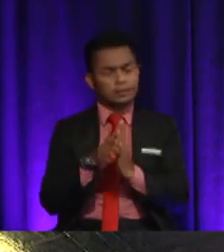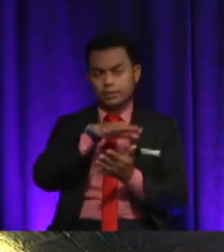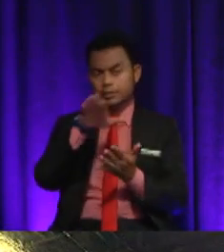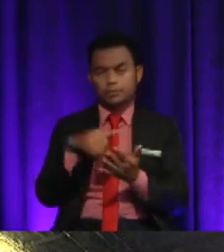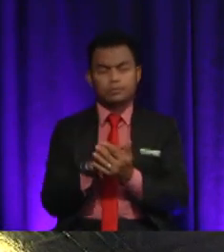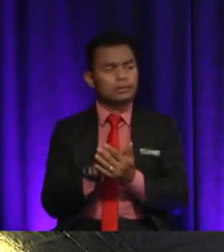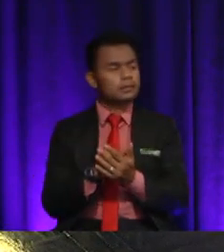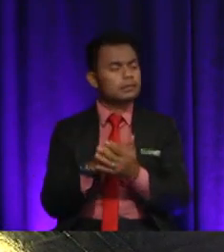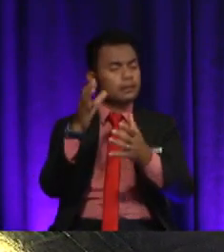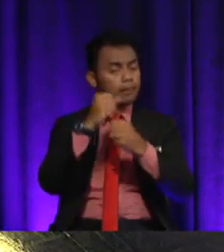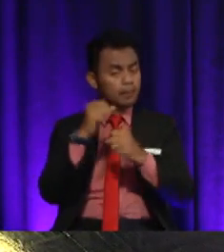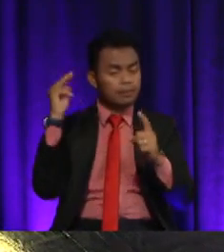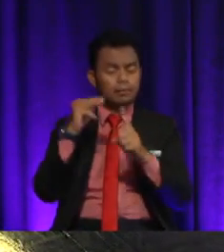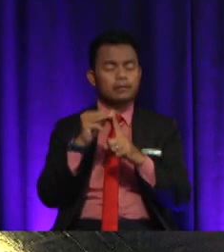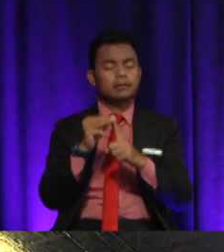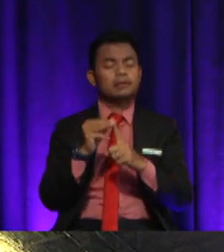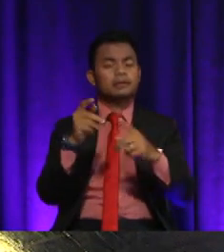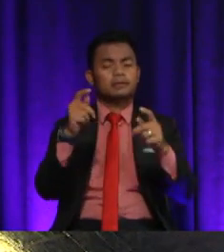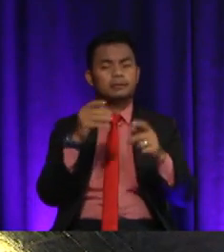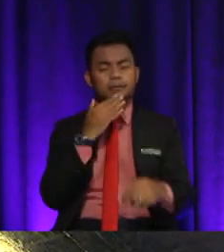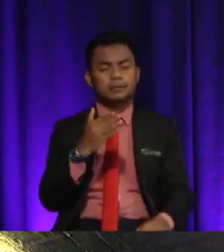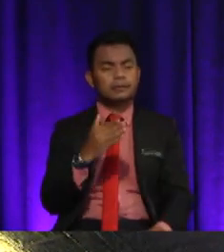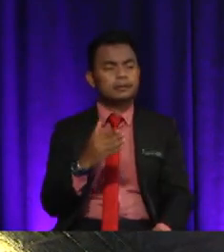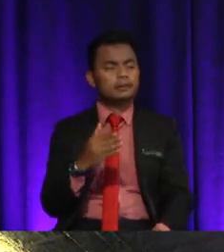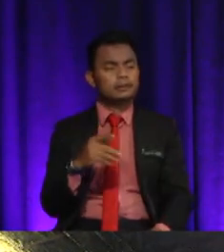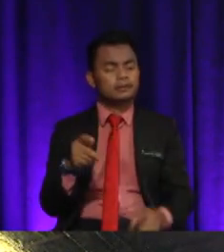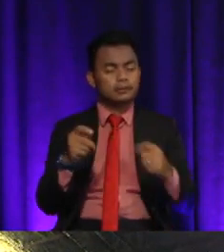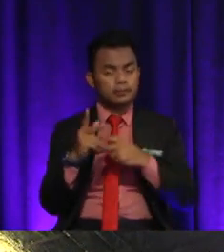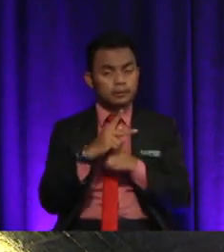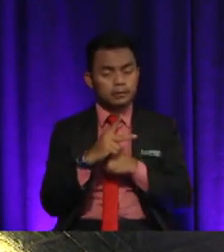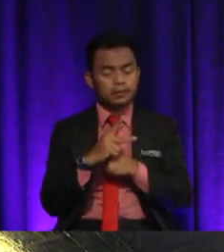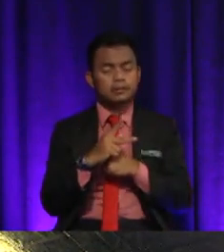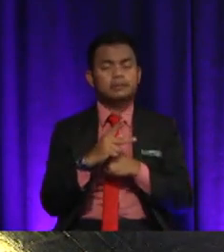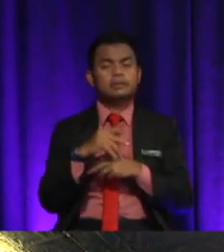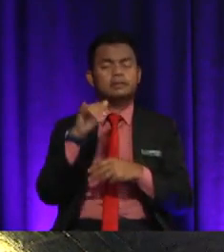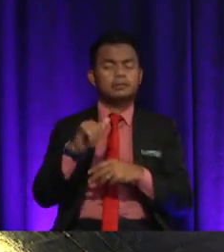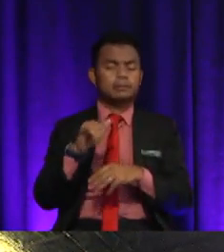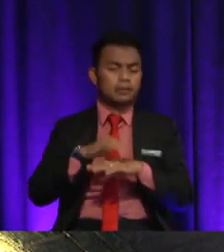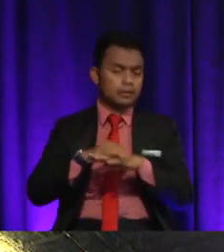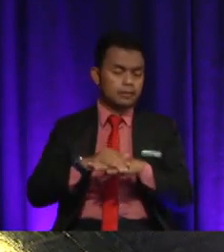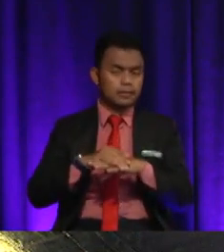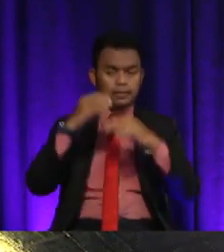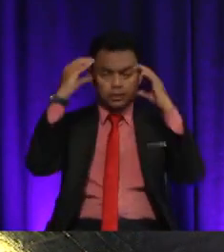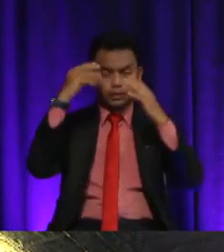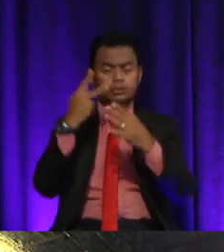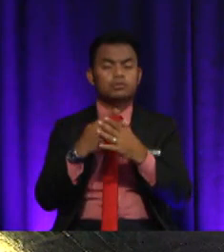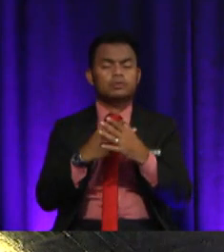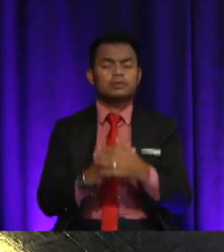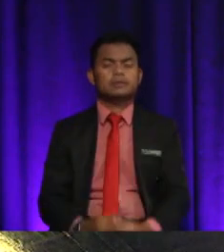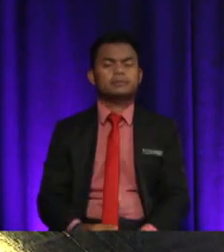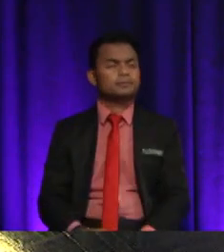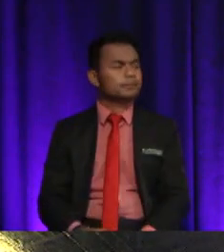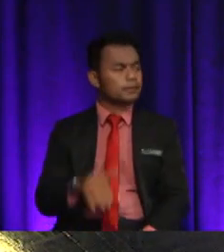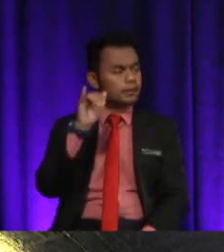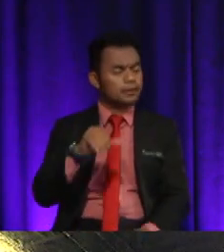their marks. Congratulations. And thank you so much, teacher, for sharing these very insightful tips on how you can answer the